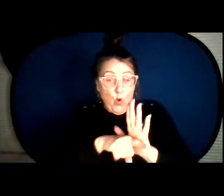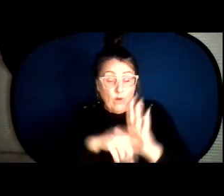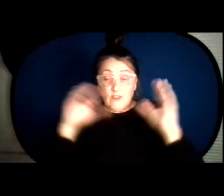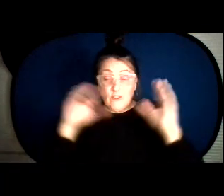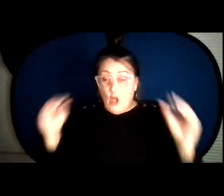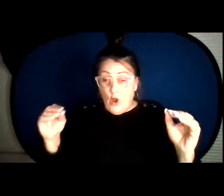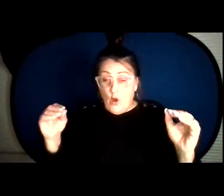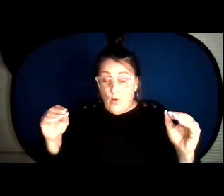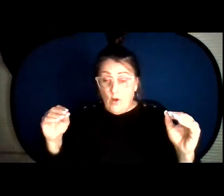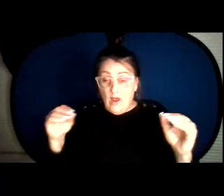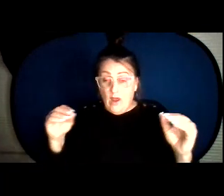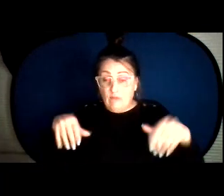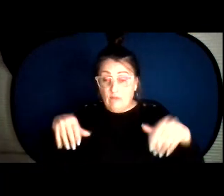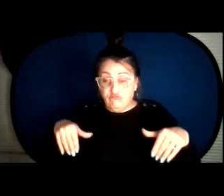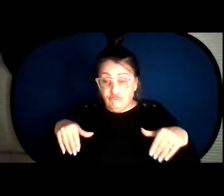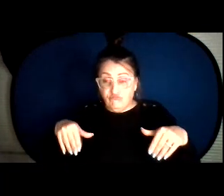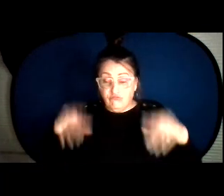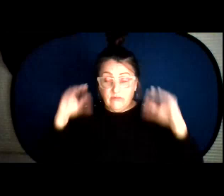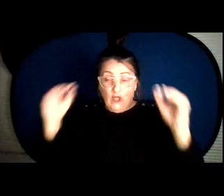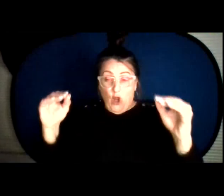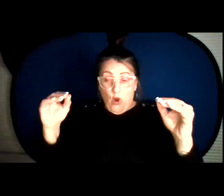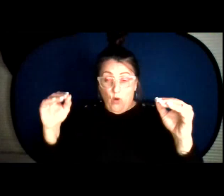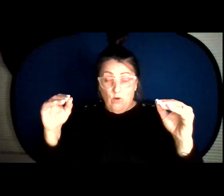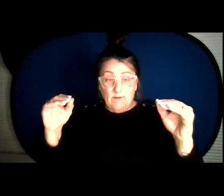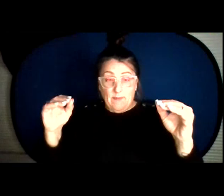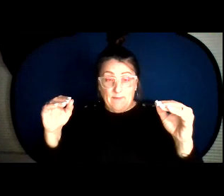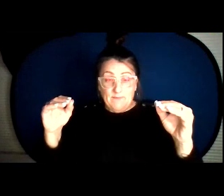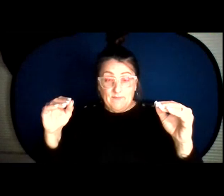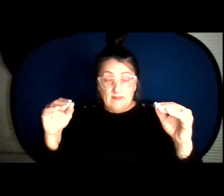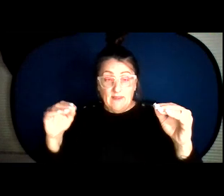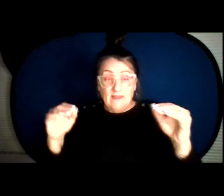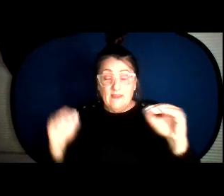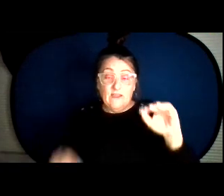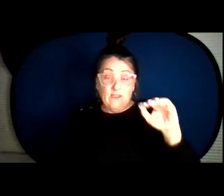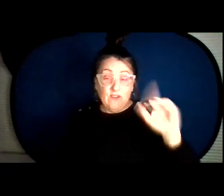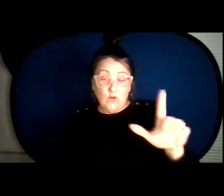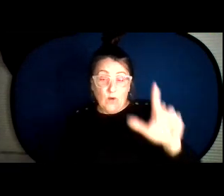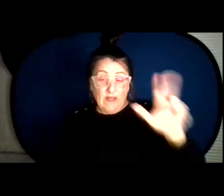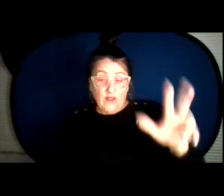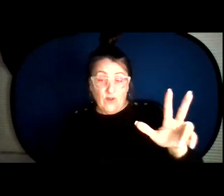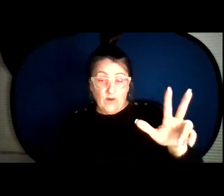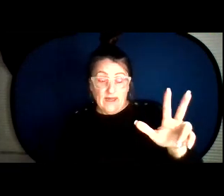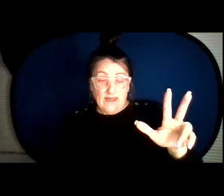passes. Thanks a lot. Next up is item 23, Ahmed.